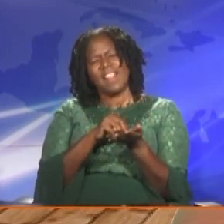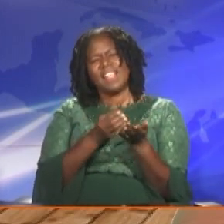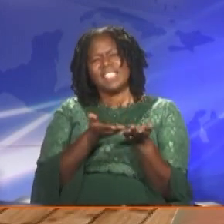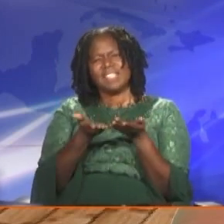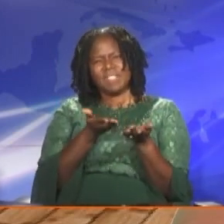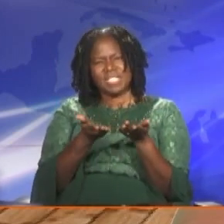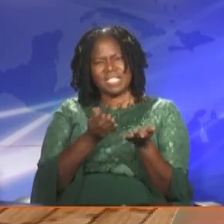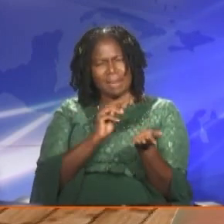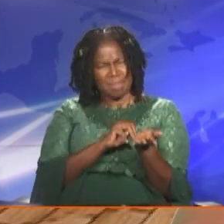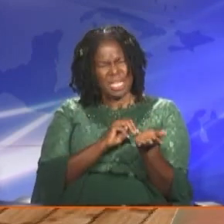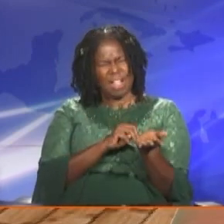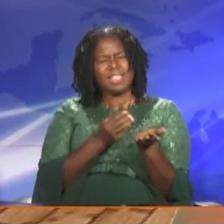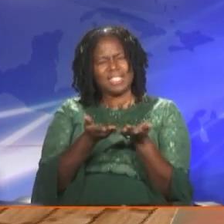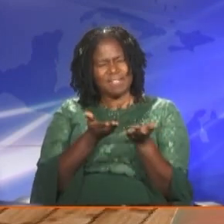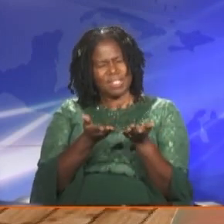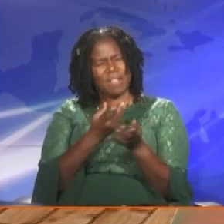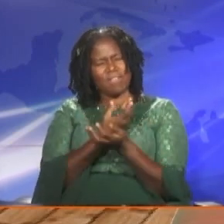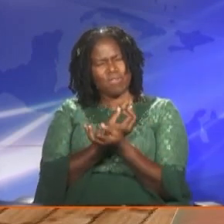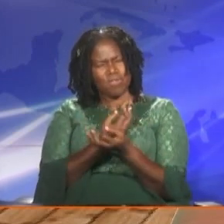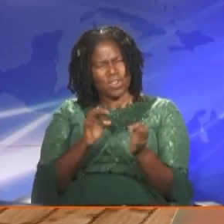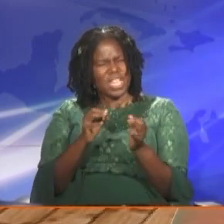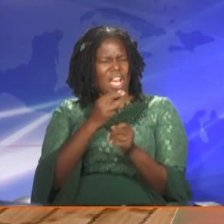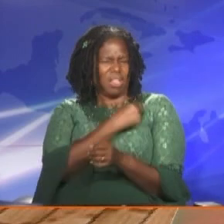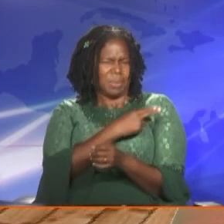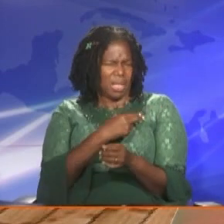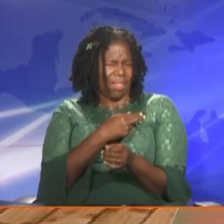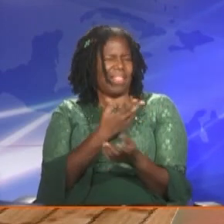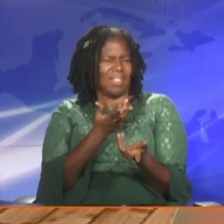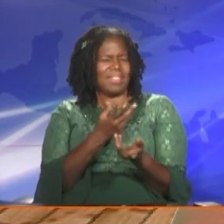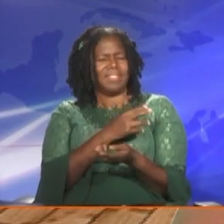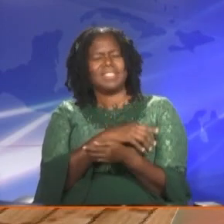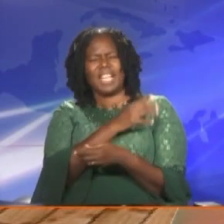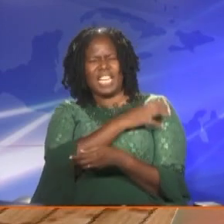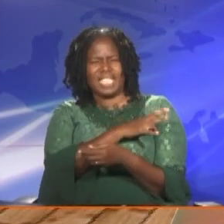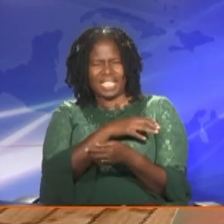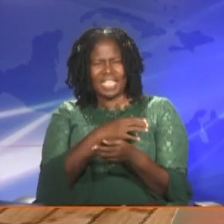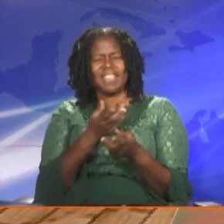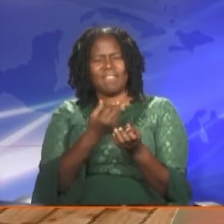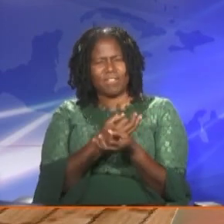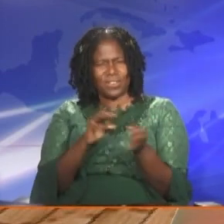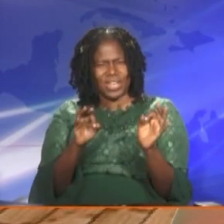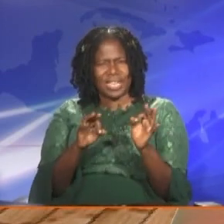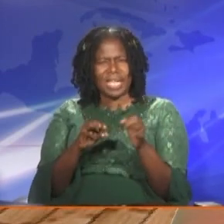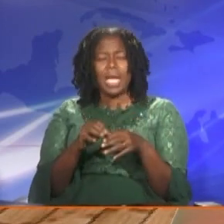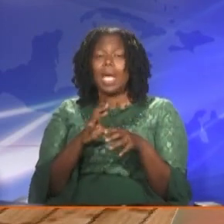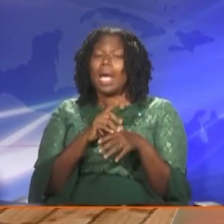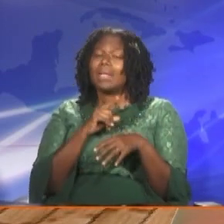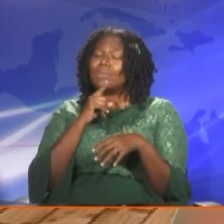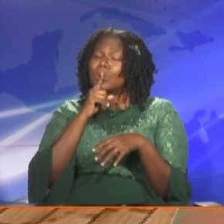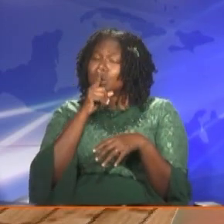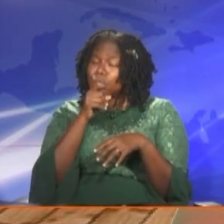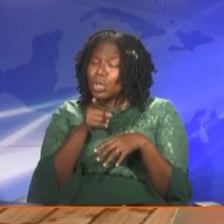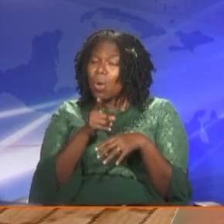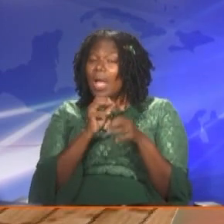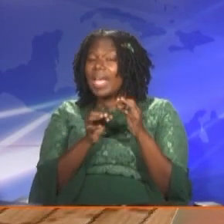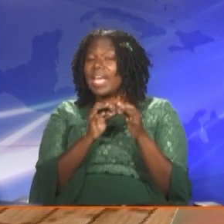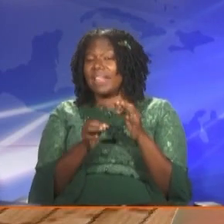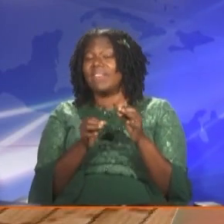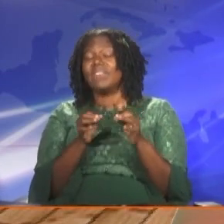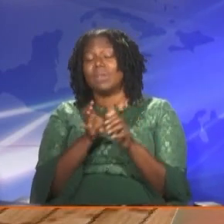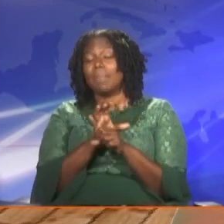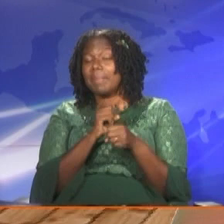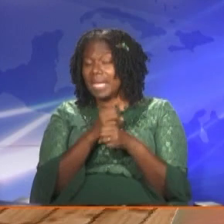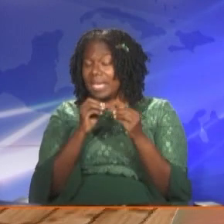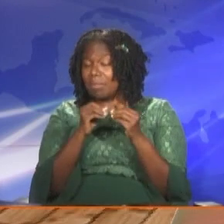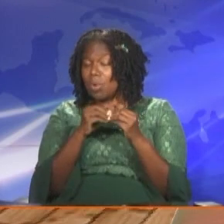helping families as well. Also, creation of jobs and employment, of course, is a sure way, because poverty is,